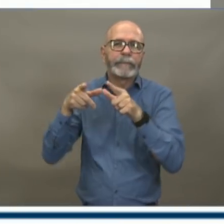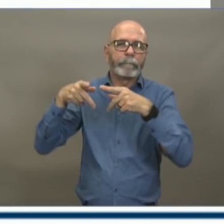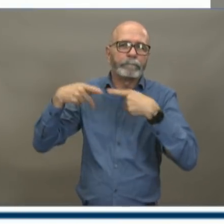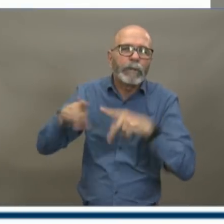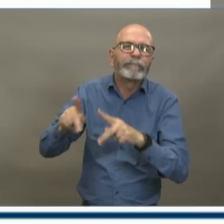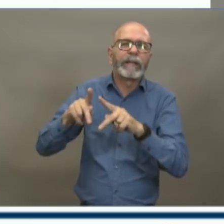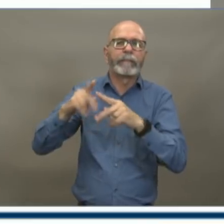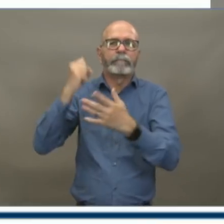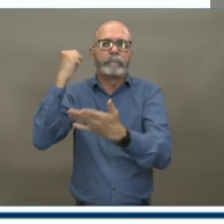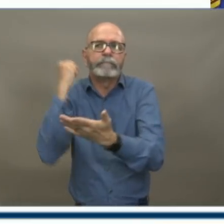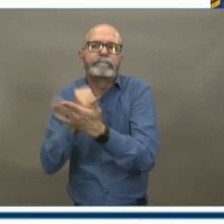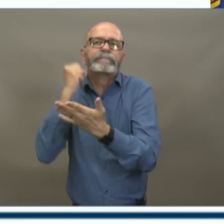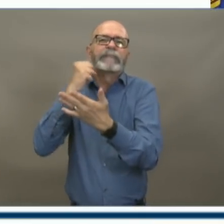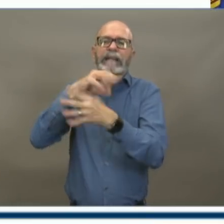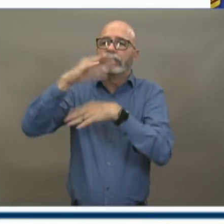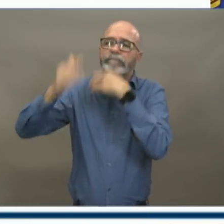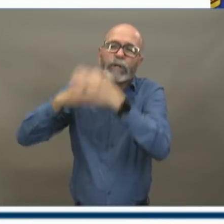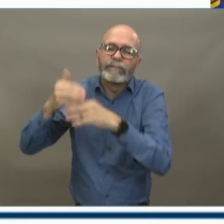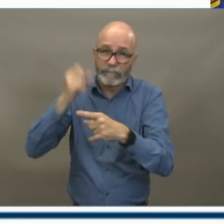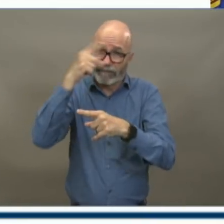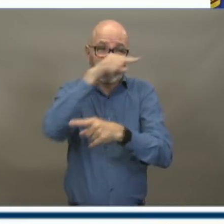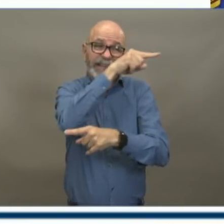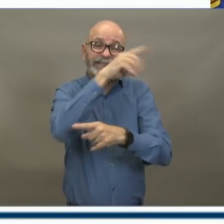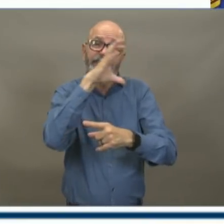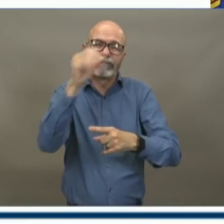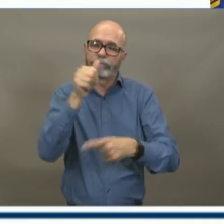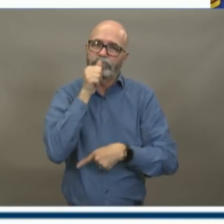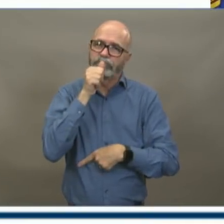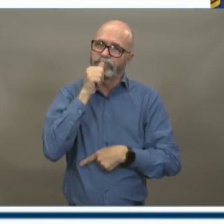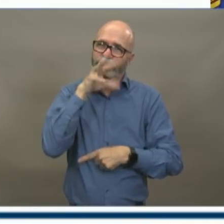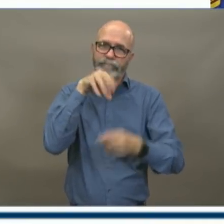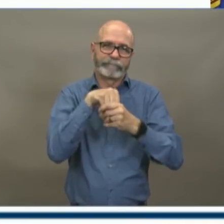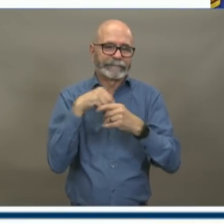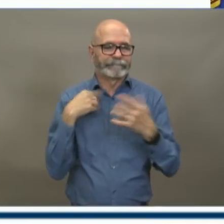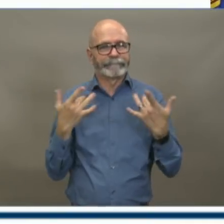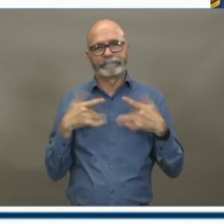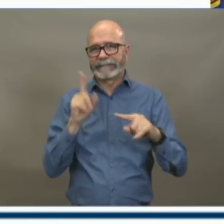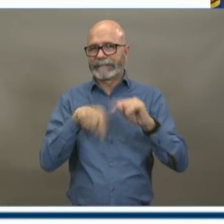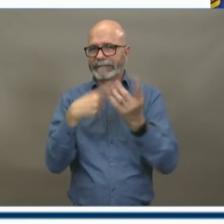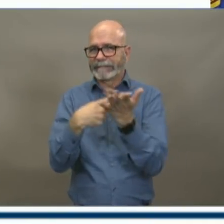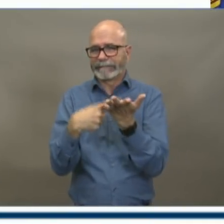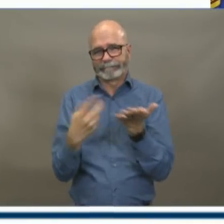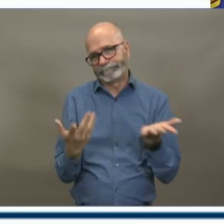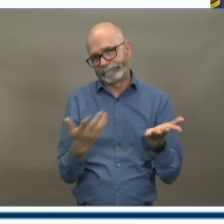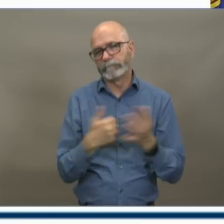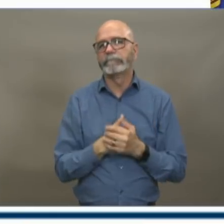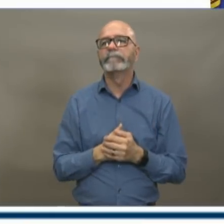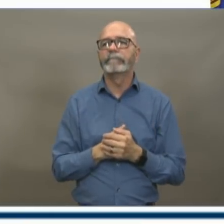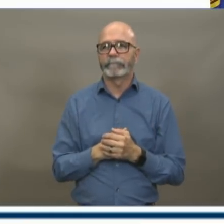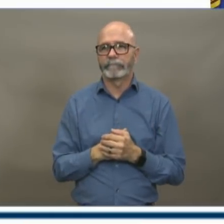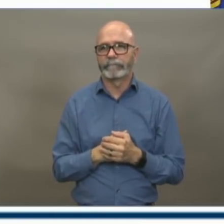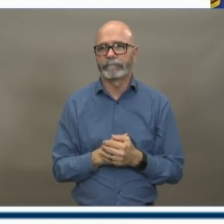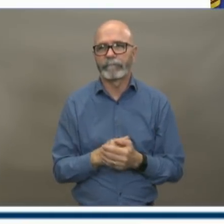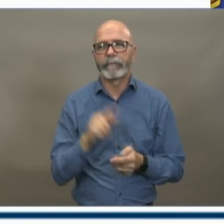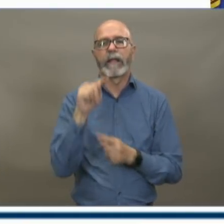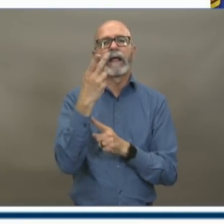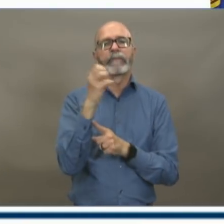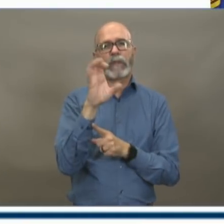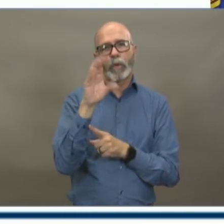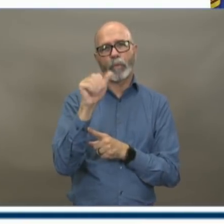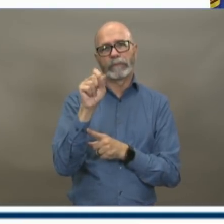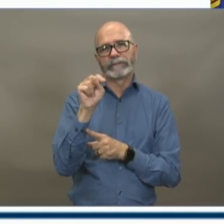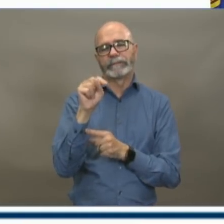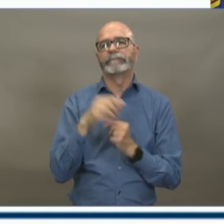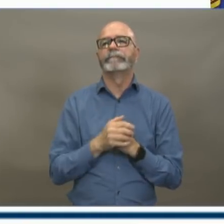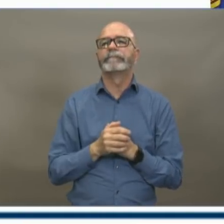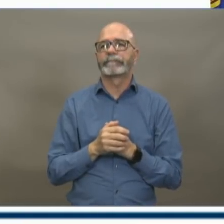confidential. Next, we'll go to Victoria Walton with the Coast. Go ahead, Victoria. Thank you. So I'm wondering